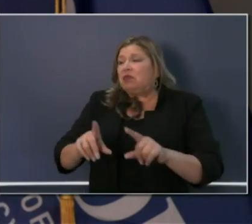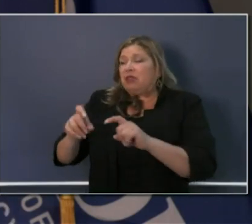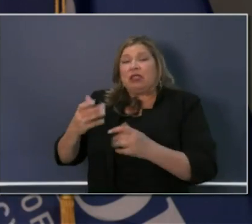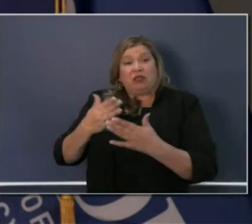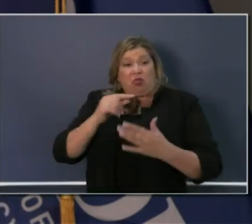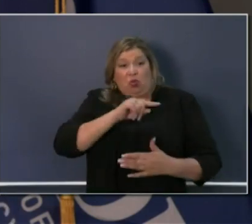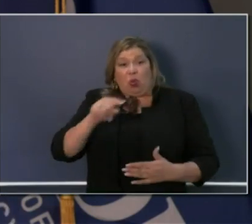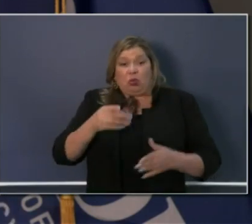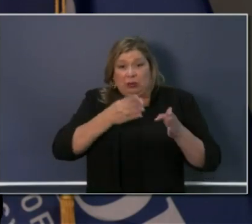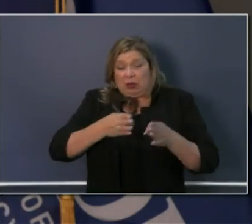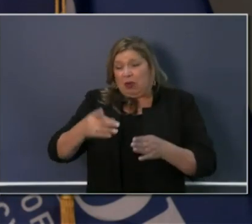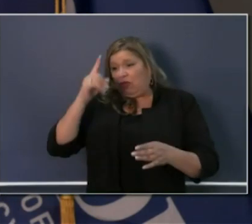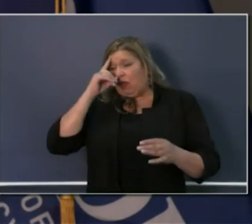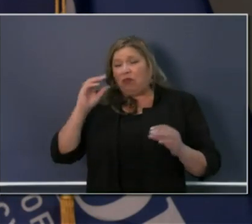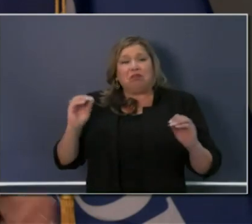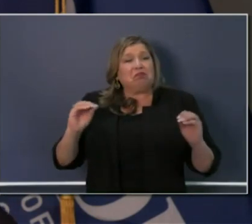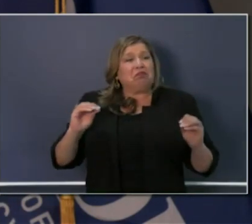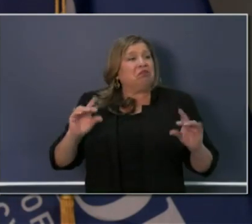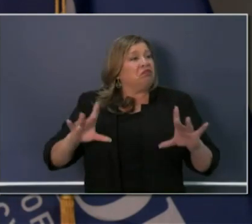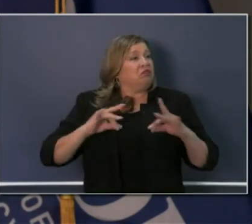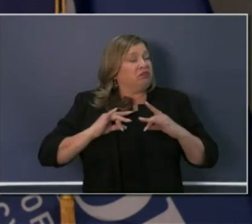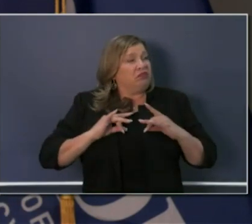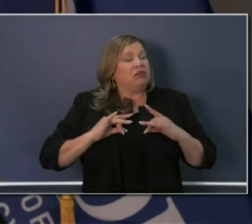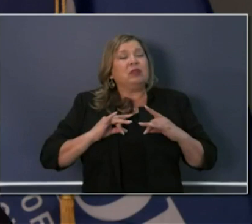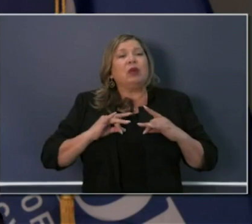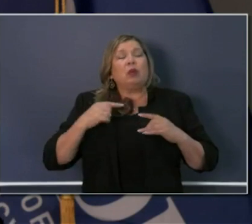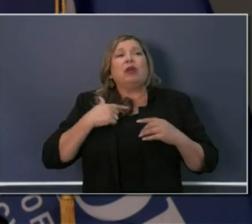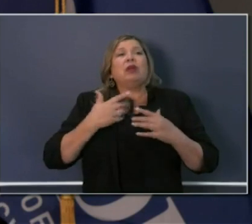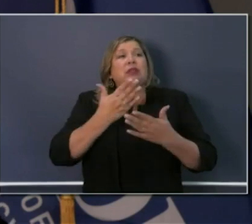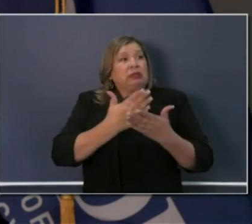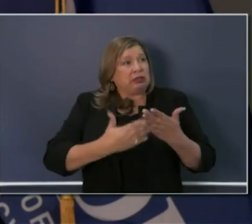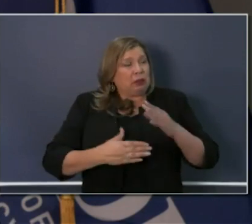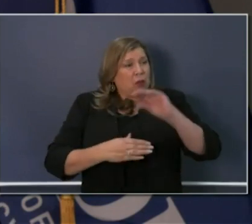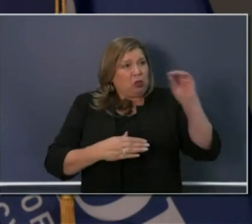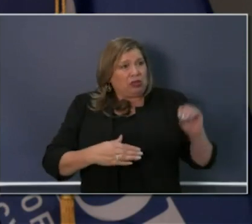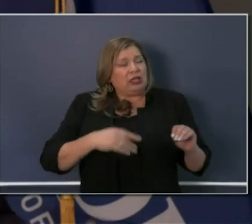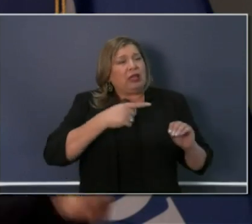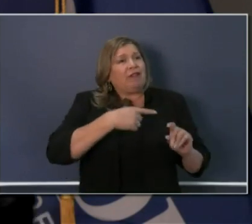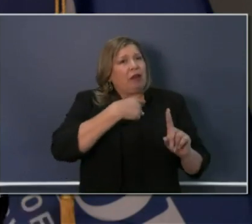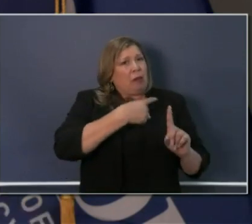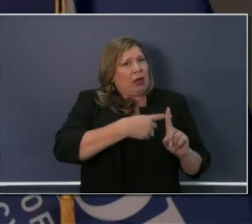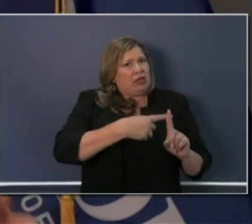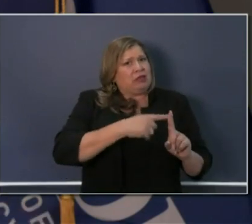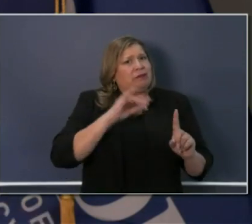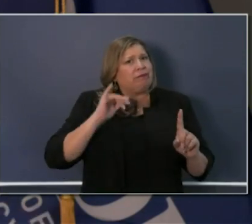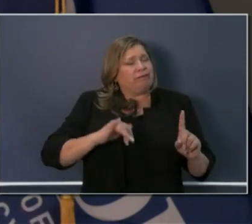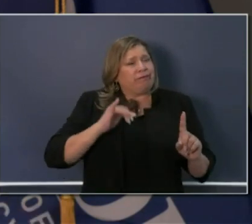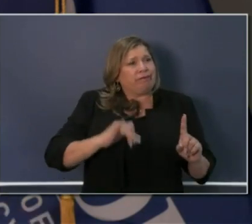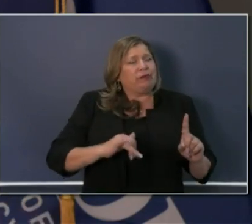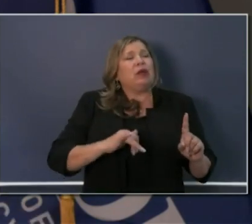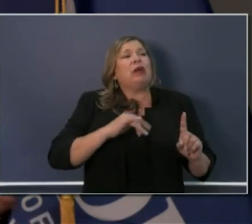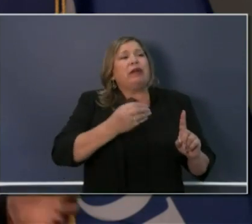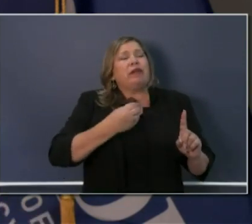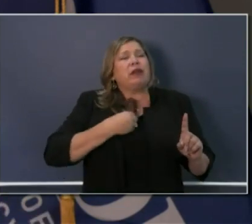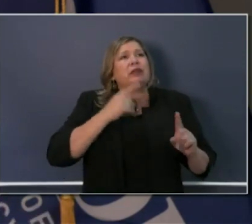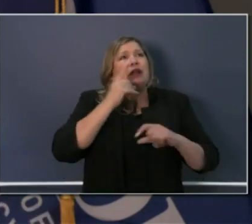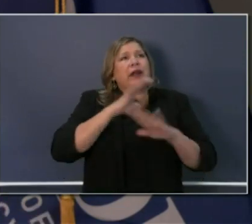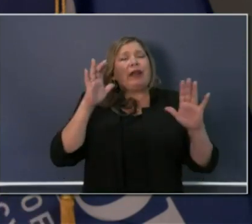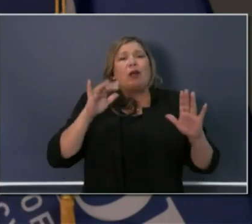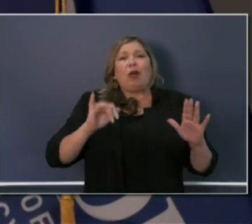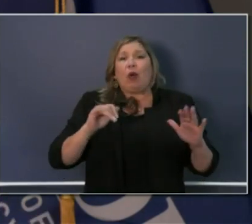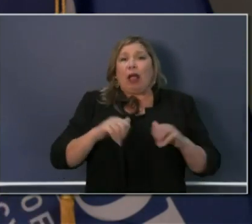virus. We got the percentage returns of positives in those cases, and it's given us a sense of how many people are out